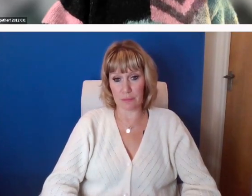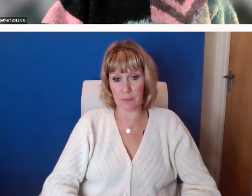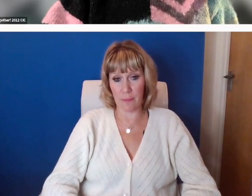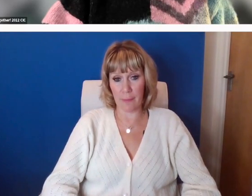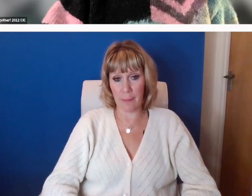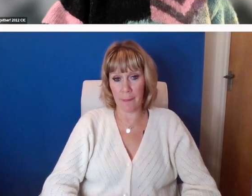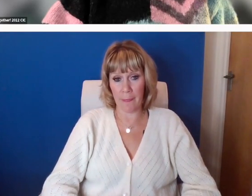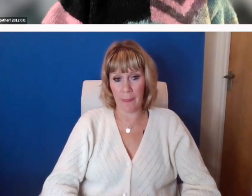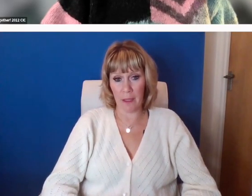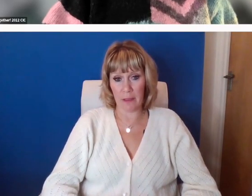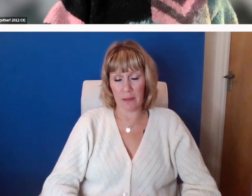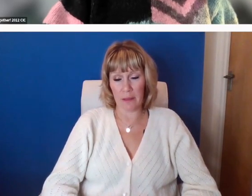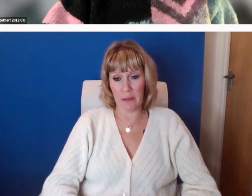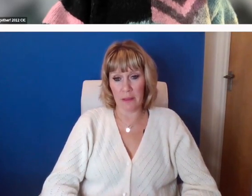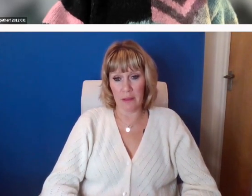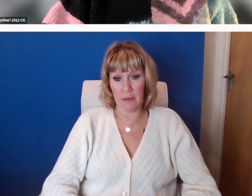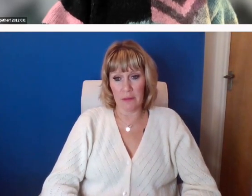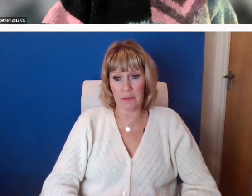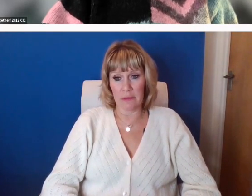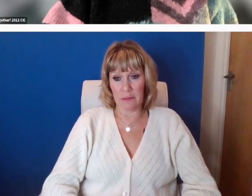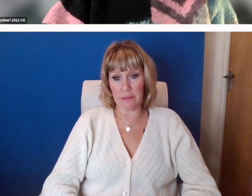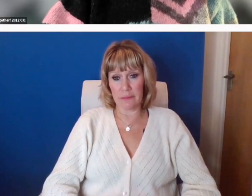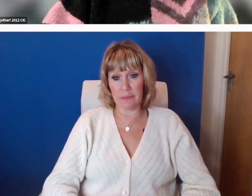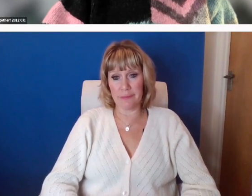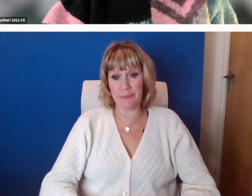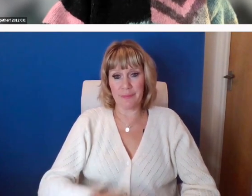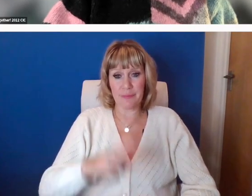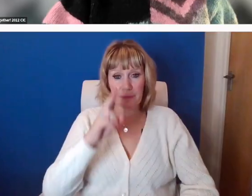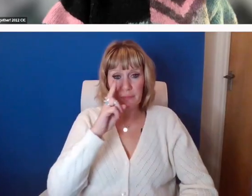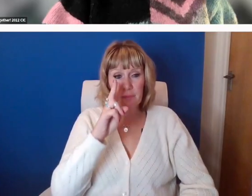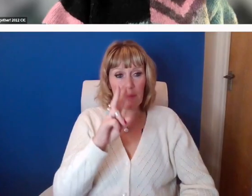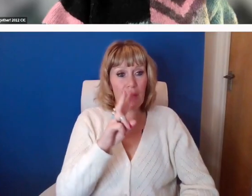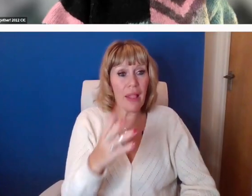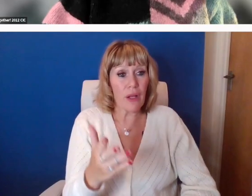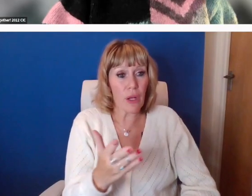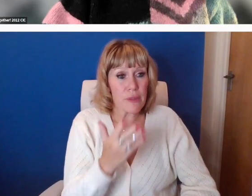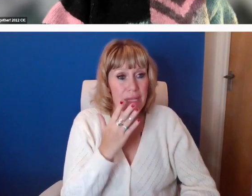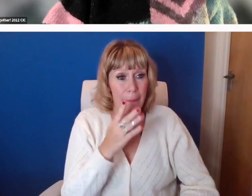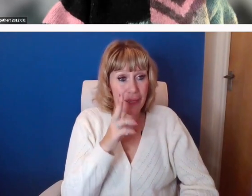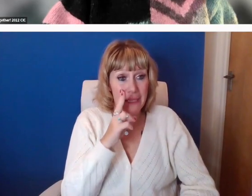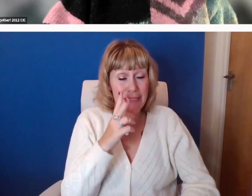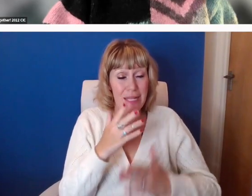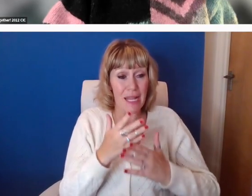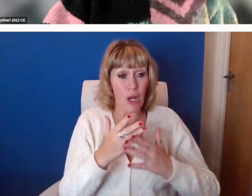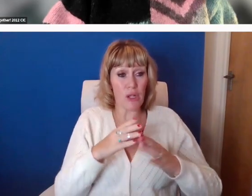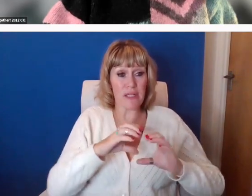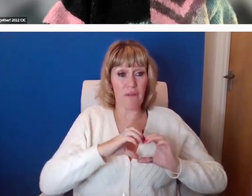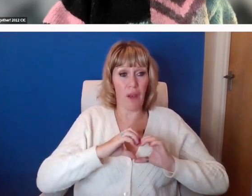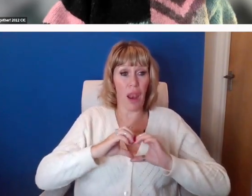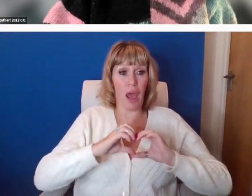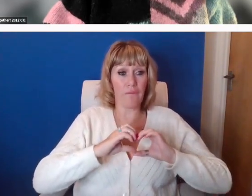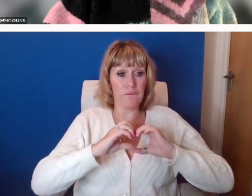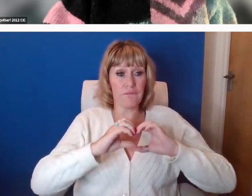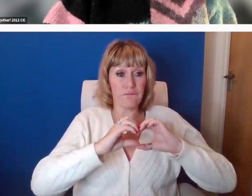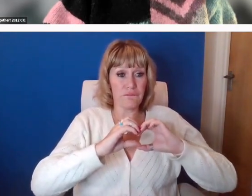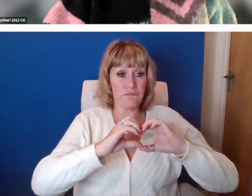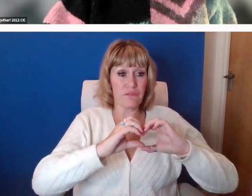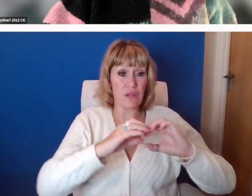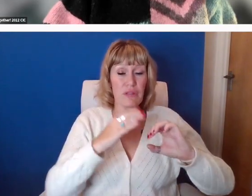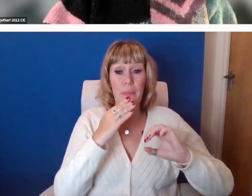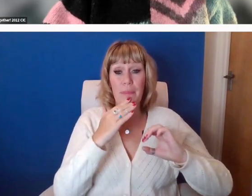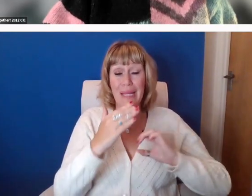And again, you can see that close up. I can see there's lots of love coming up there in terms of, so yes, please do use